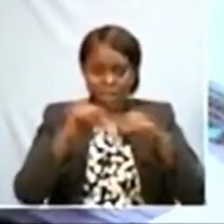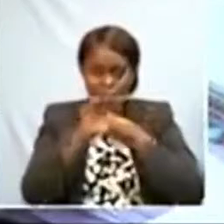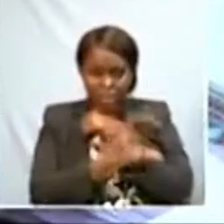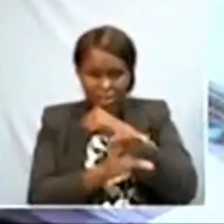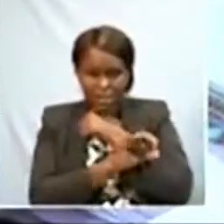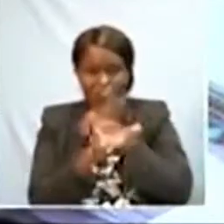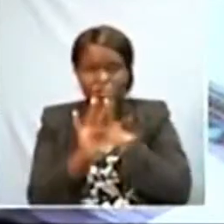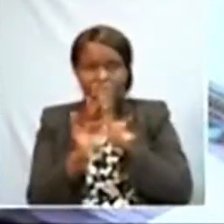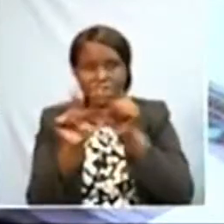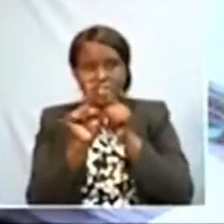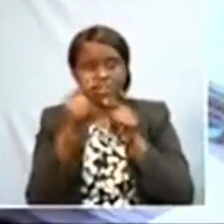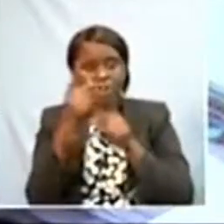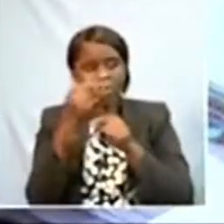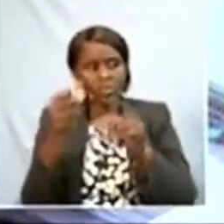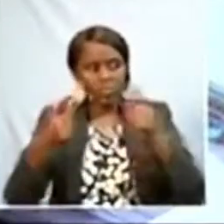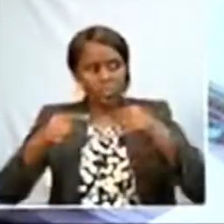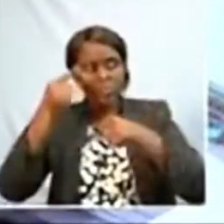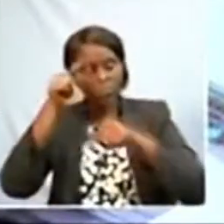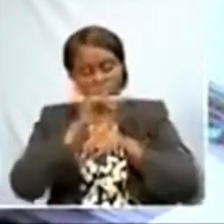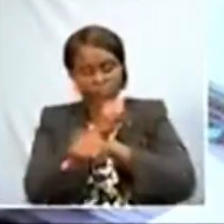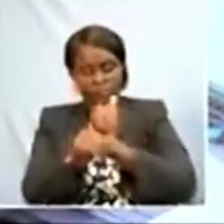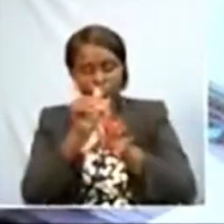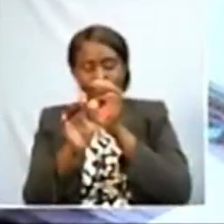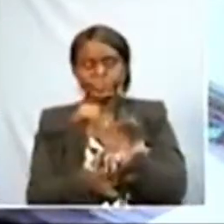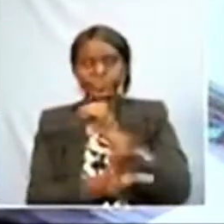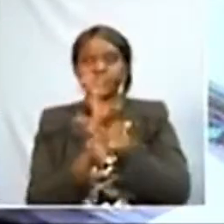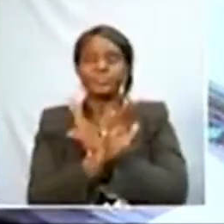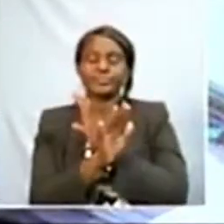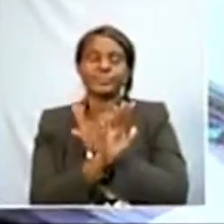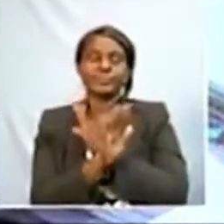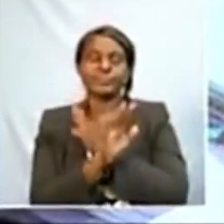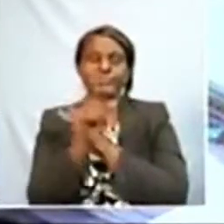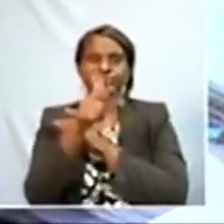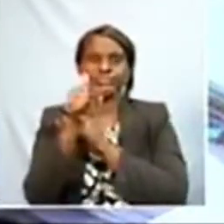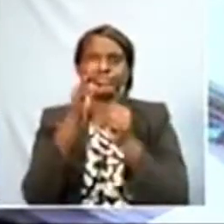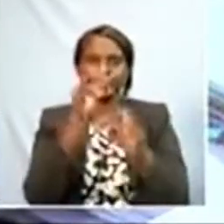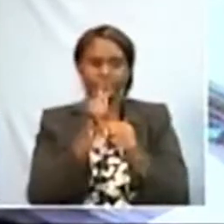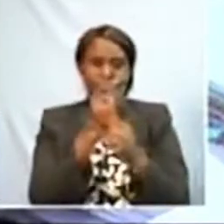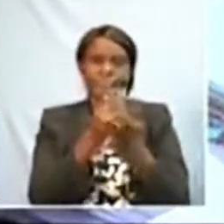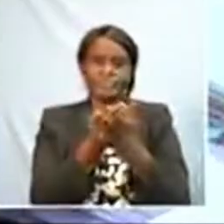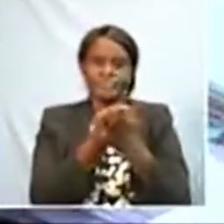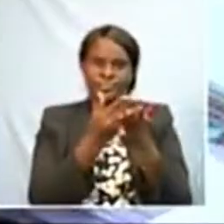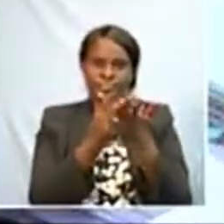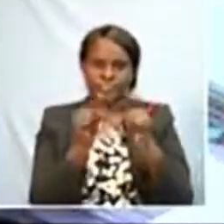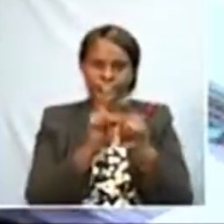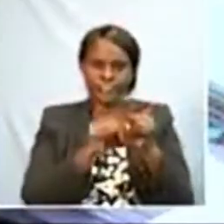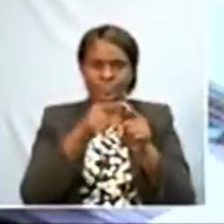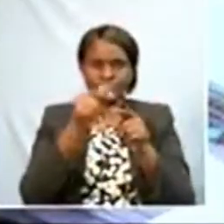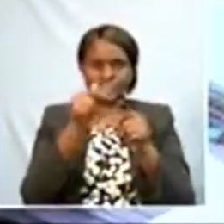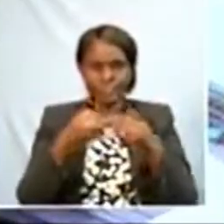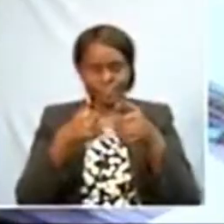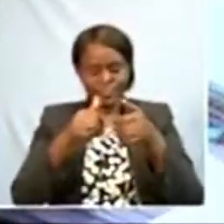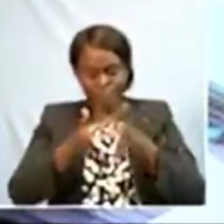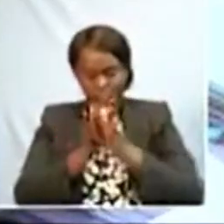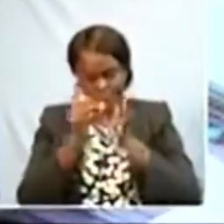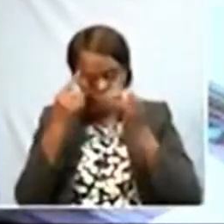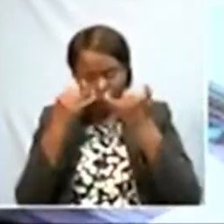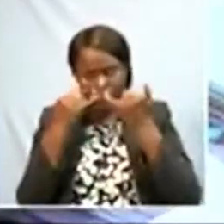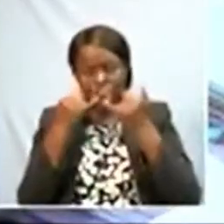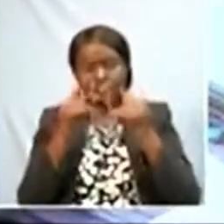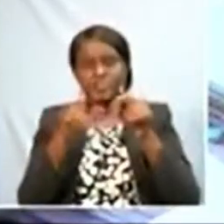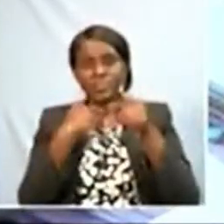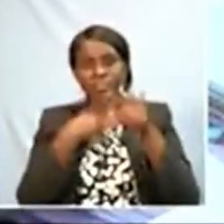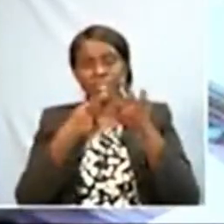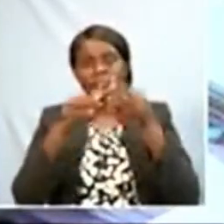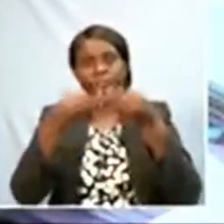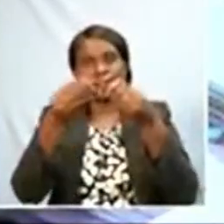country and is one of the local authorities in this country, you were receiving monies. And we ask for this information. It has